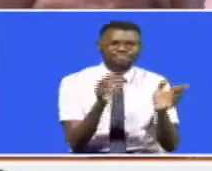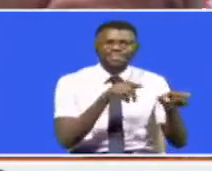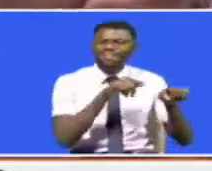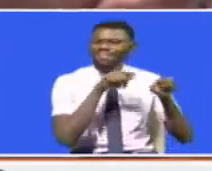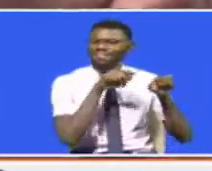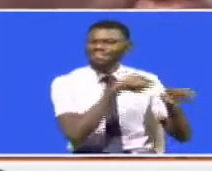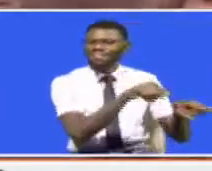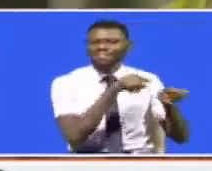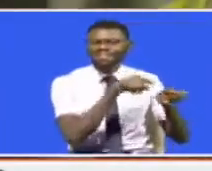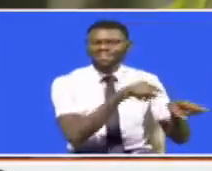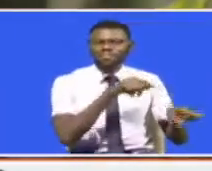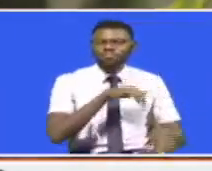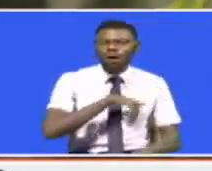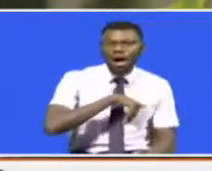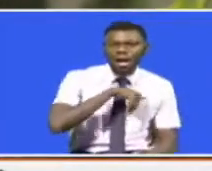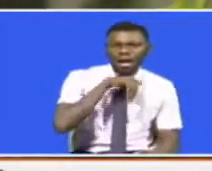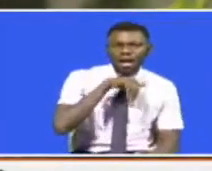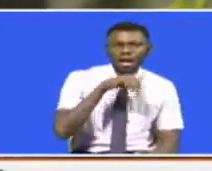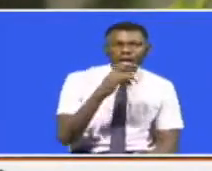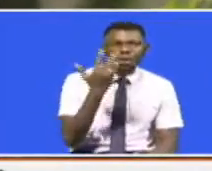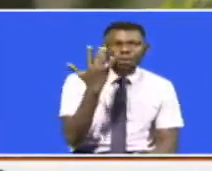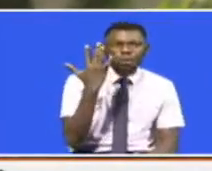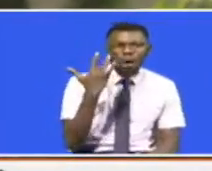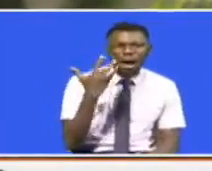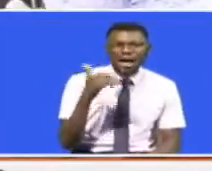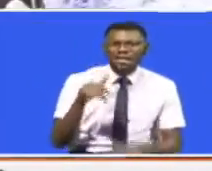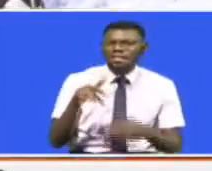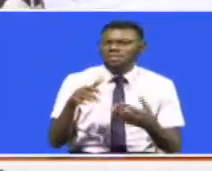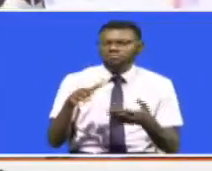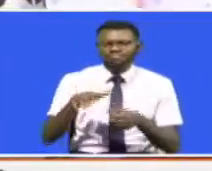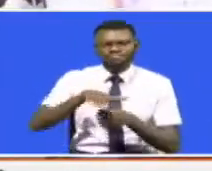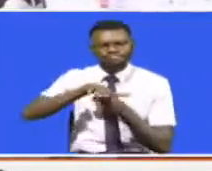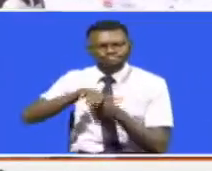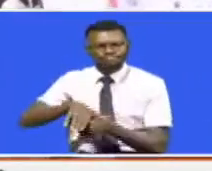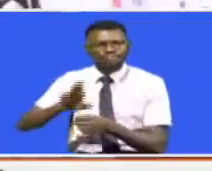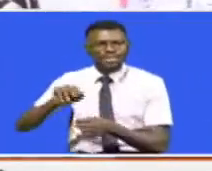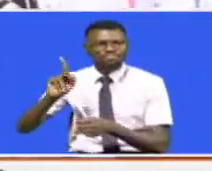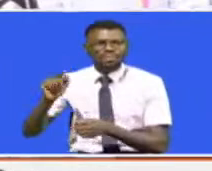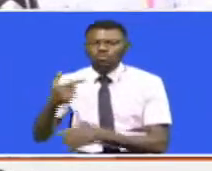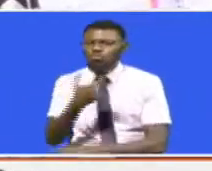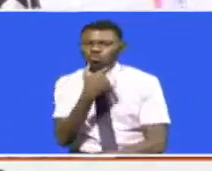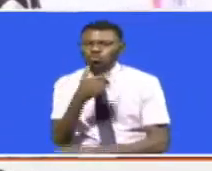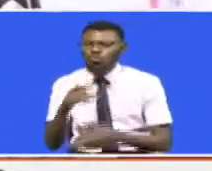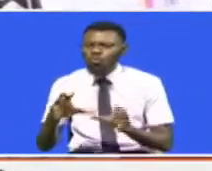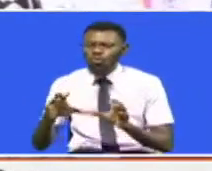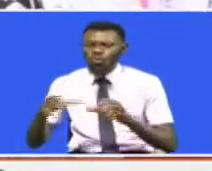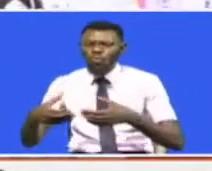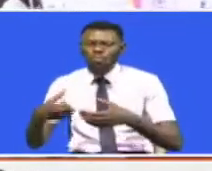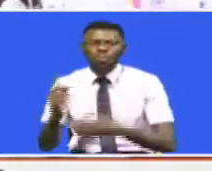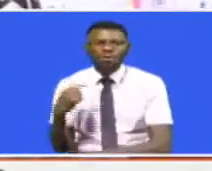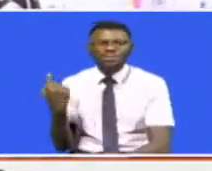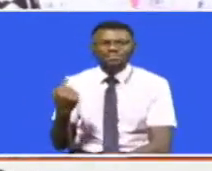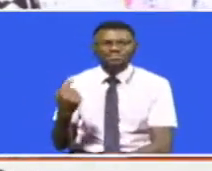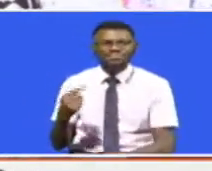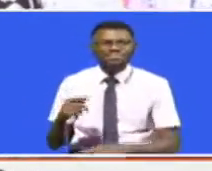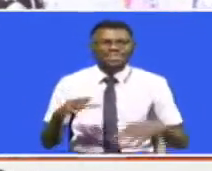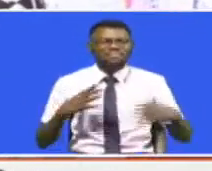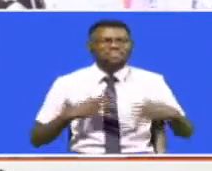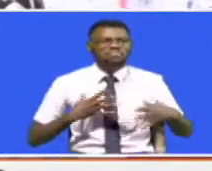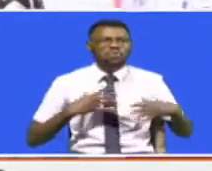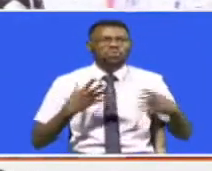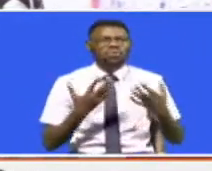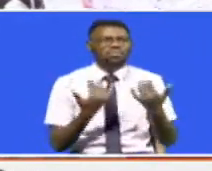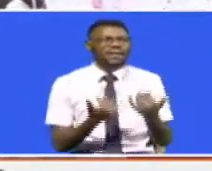Raila Odinga for targeting MPs from their region. People have been organized to undermine the CS